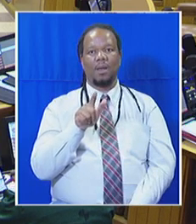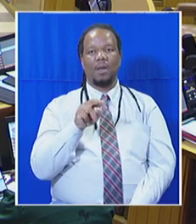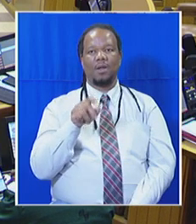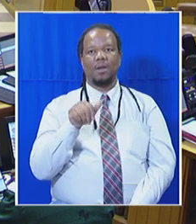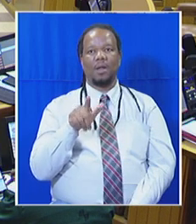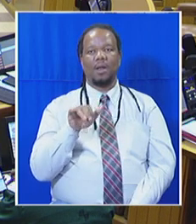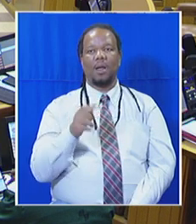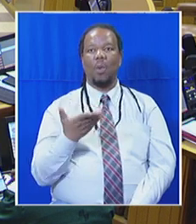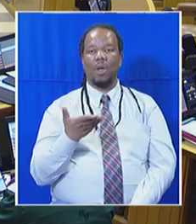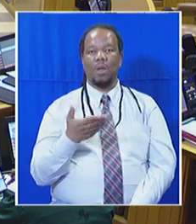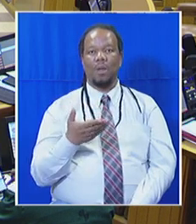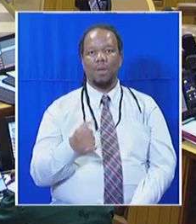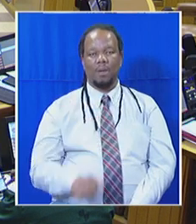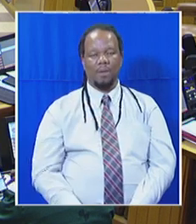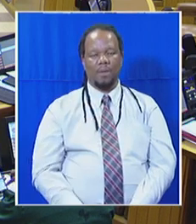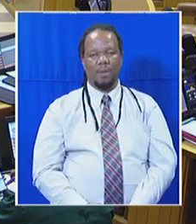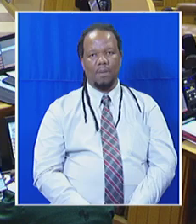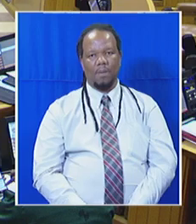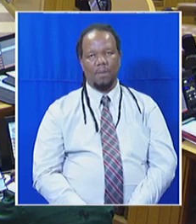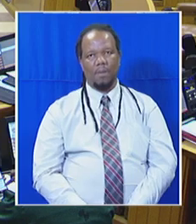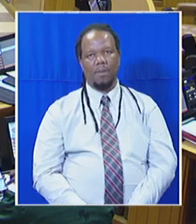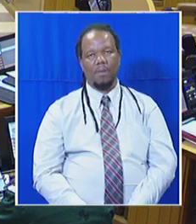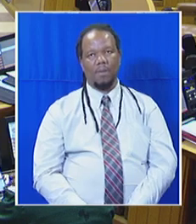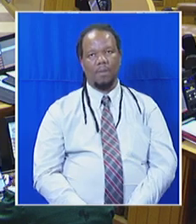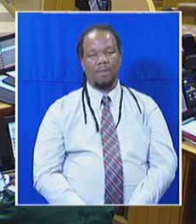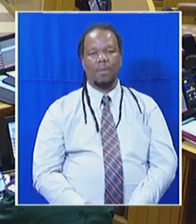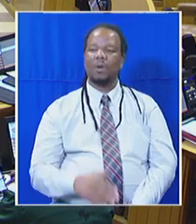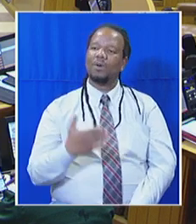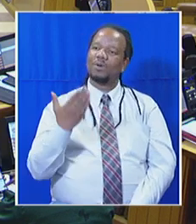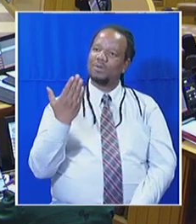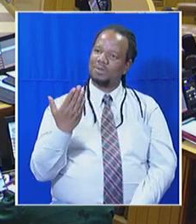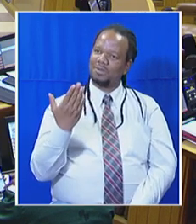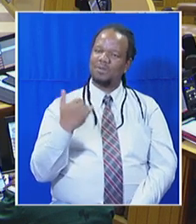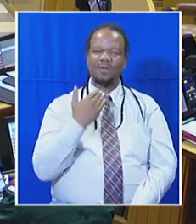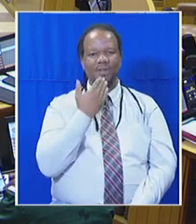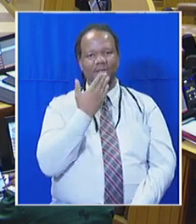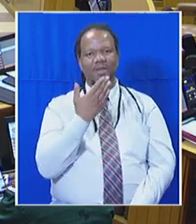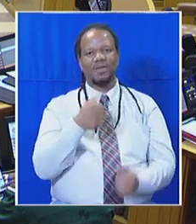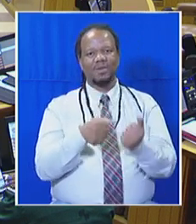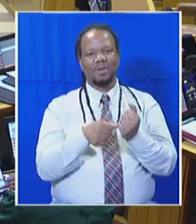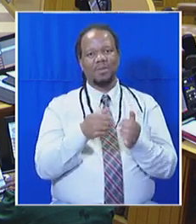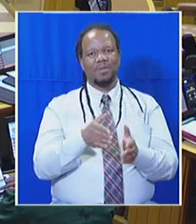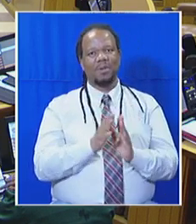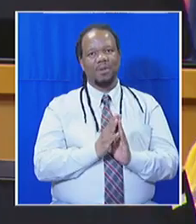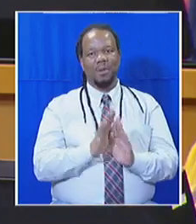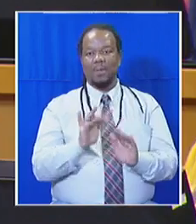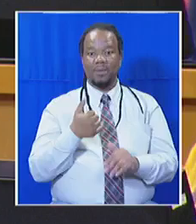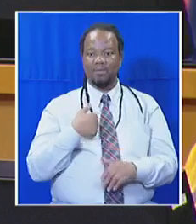Oh, Pusavita. Sorry, ma'am. There she is. Yes. Thank you, Honorable Speaker. I did not press the